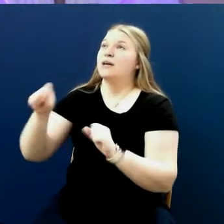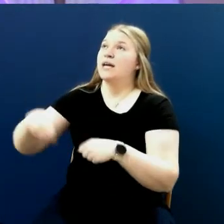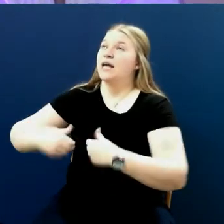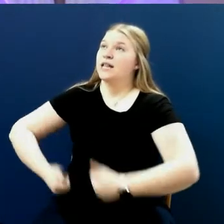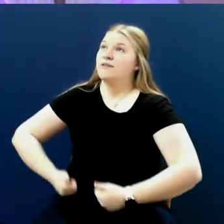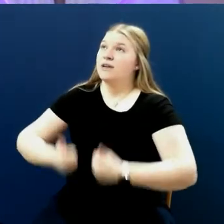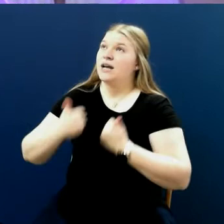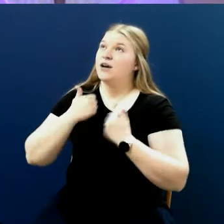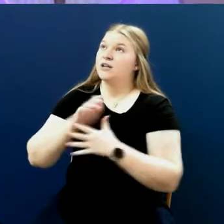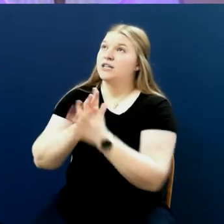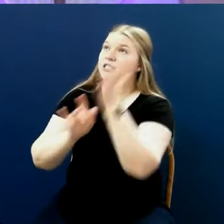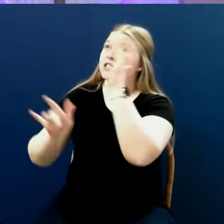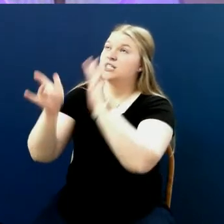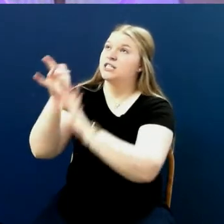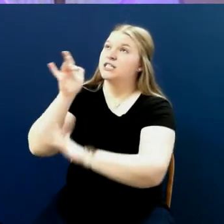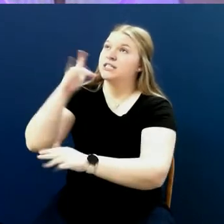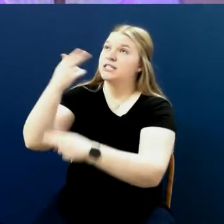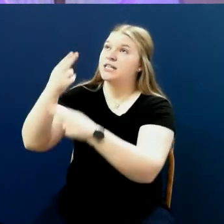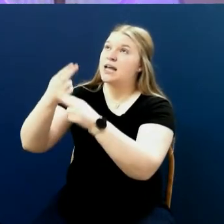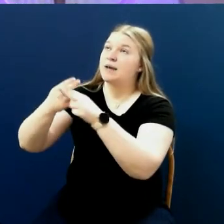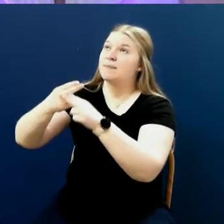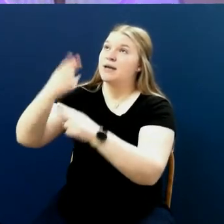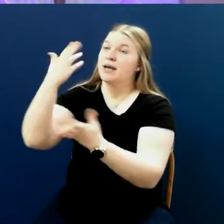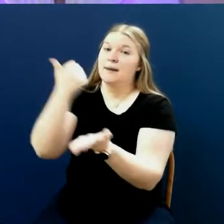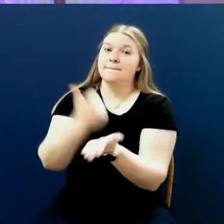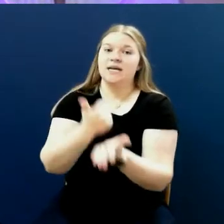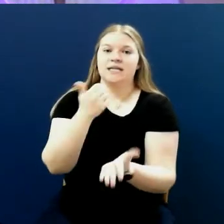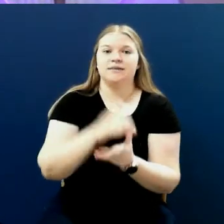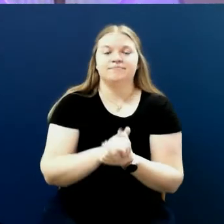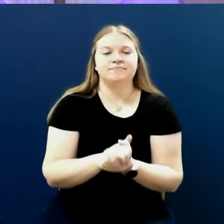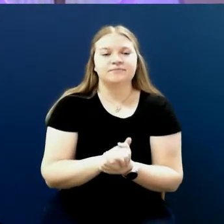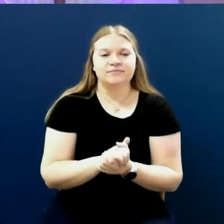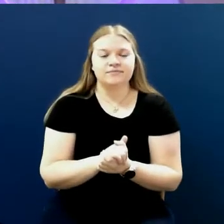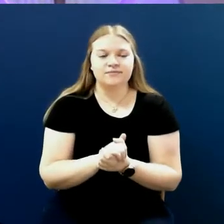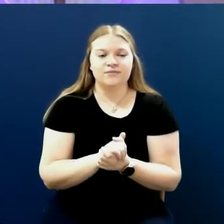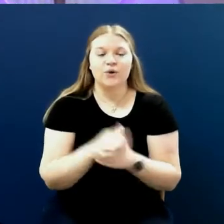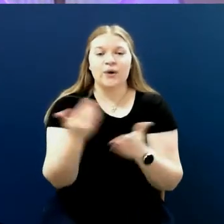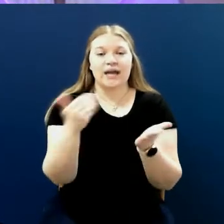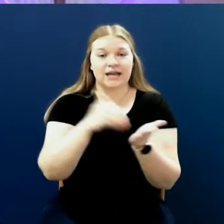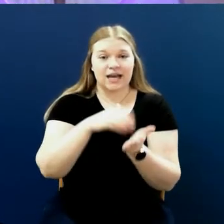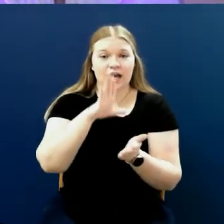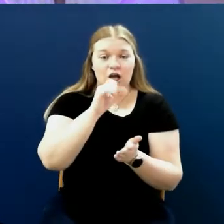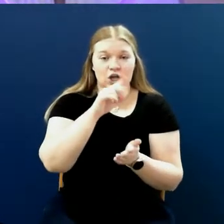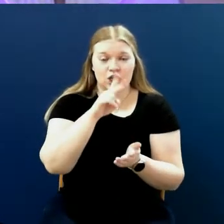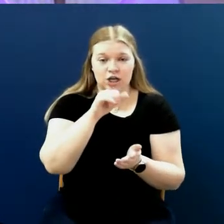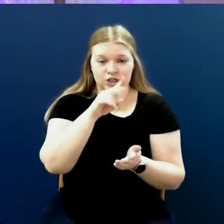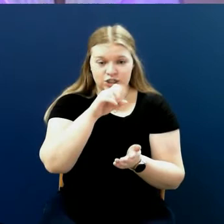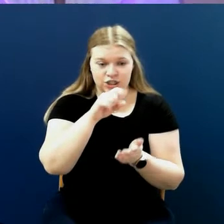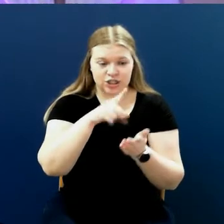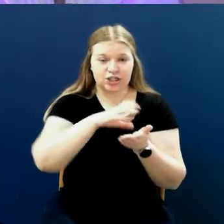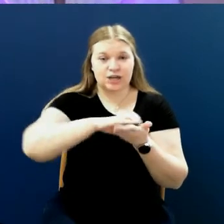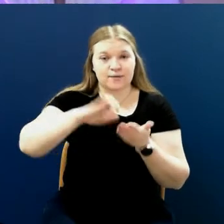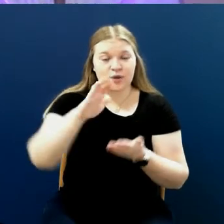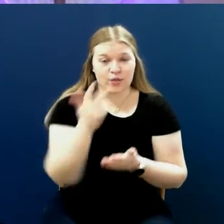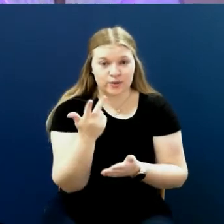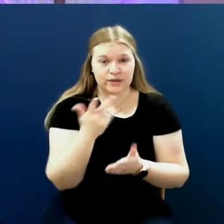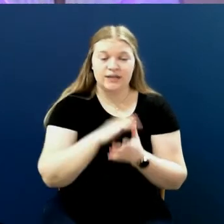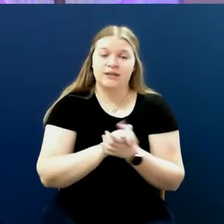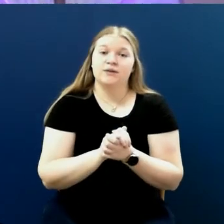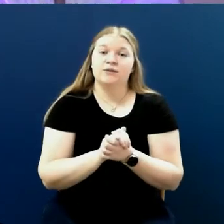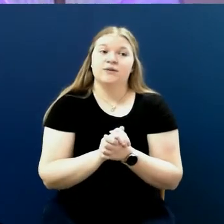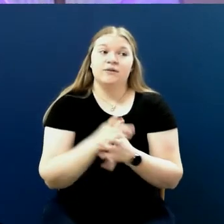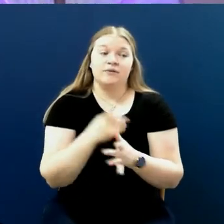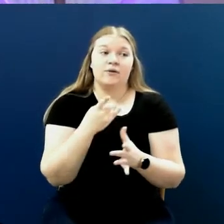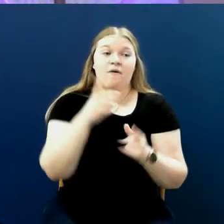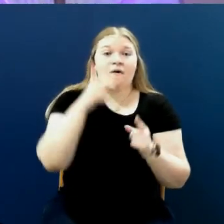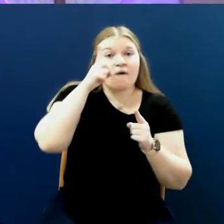out. In Jesus' name, amen. So again, Colossians chapter 3, and we're going to cover, Lord